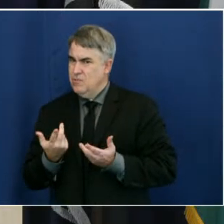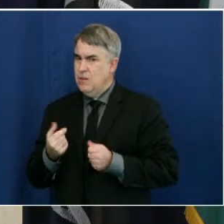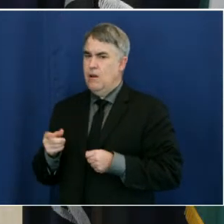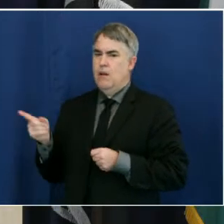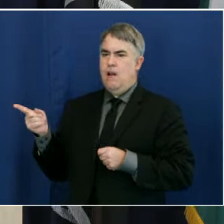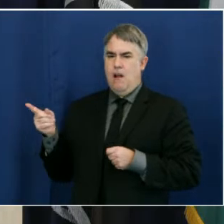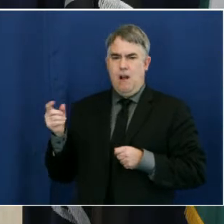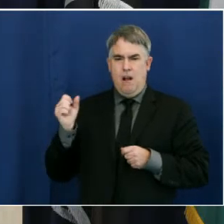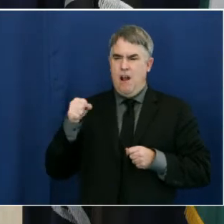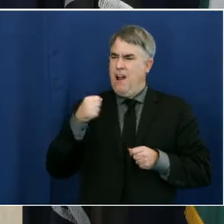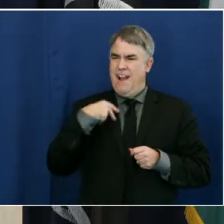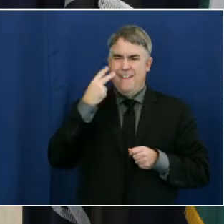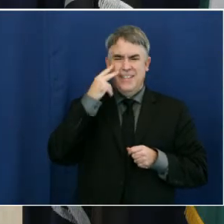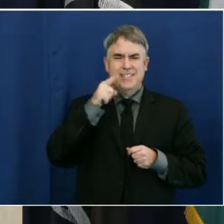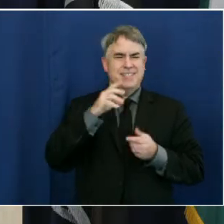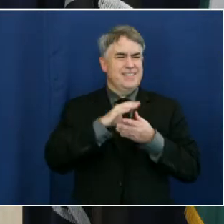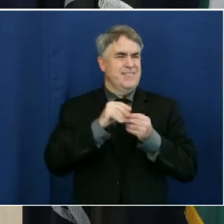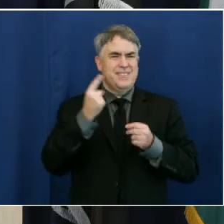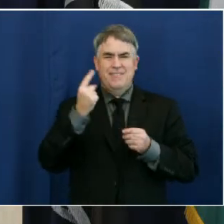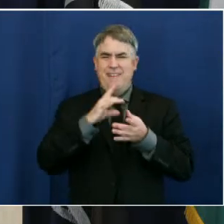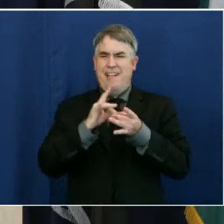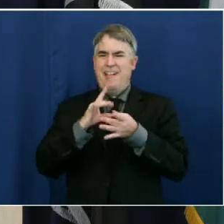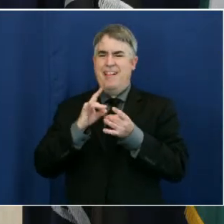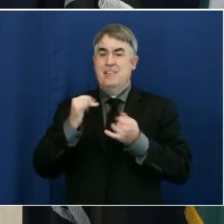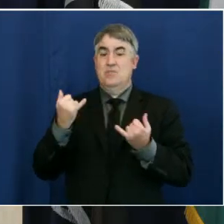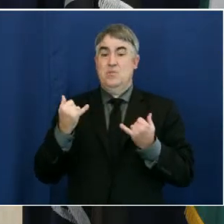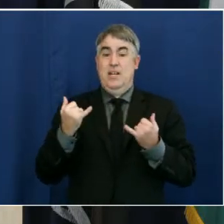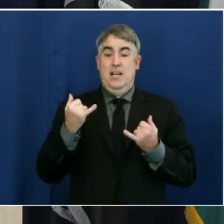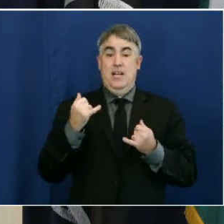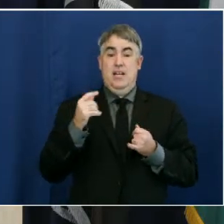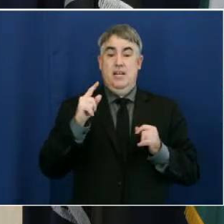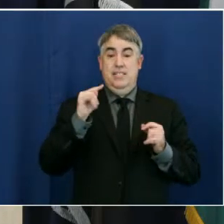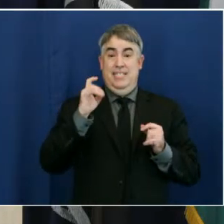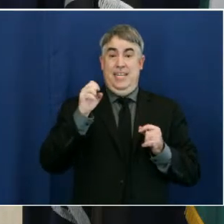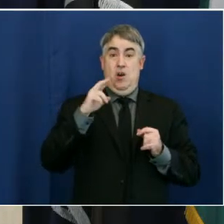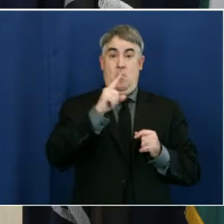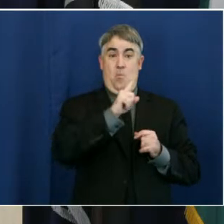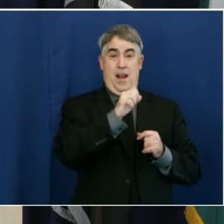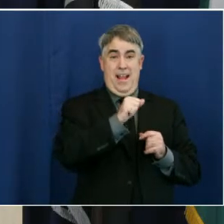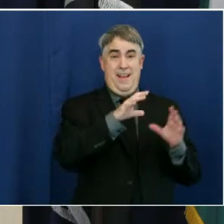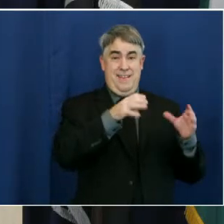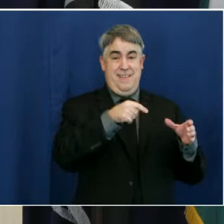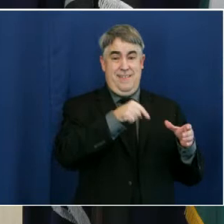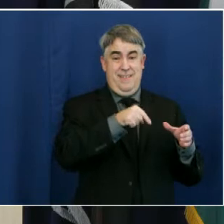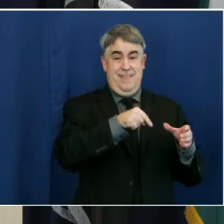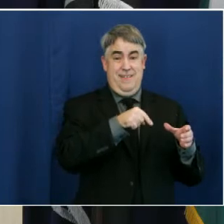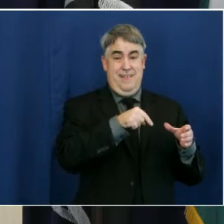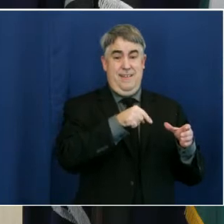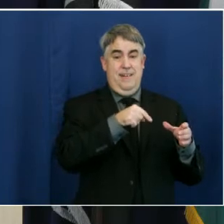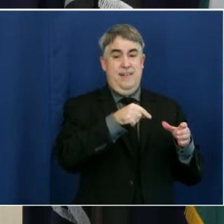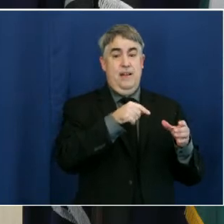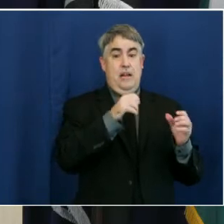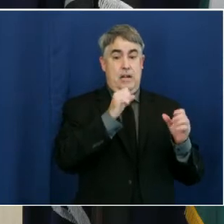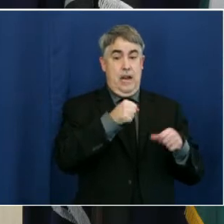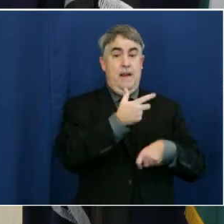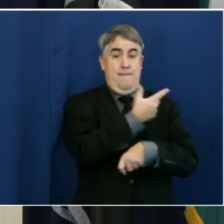in the state of California, Tier 1A healthcare workers are eligible to get vaccinated, and those 65 and